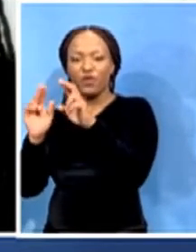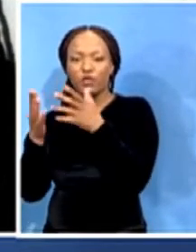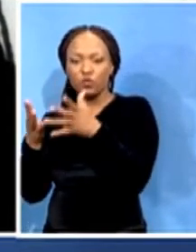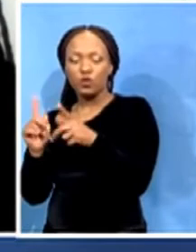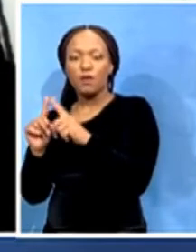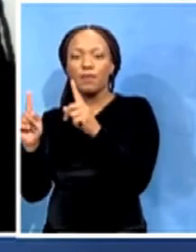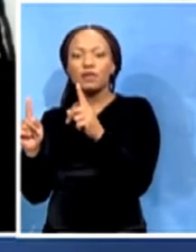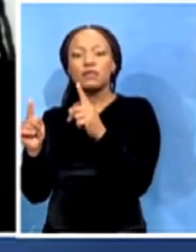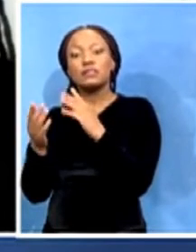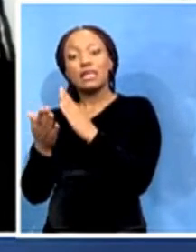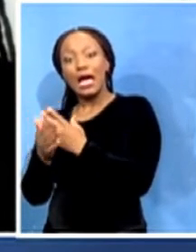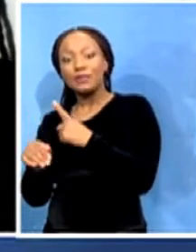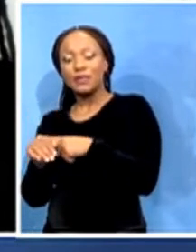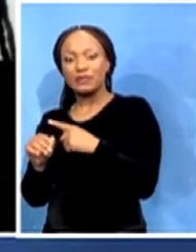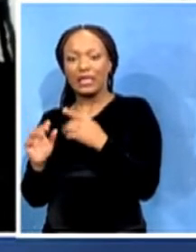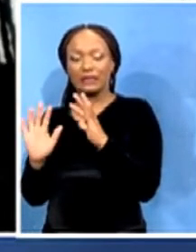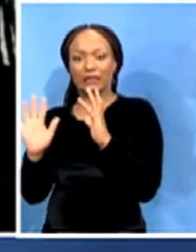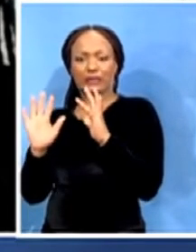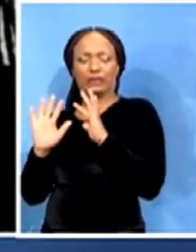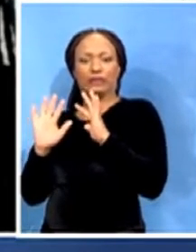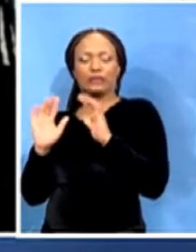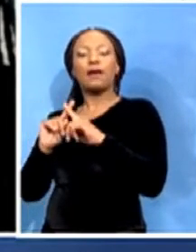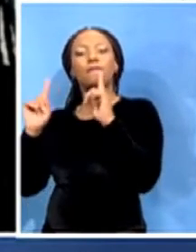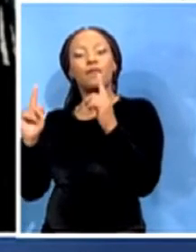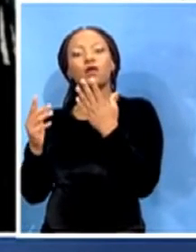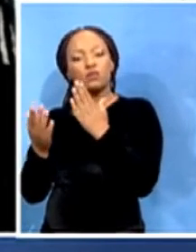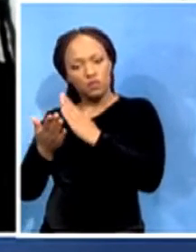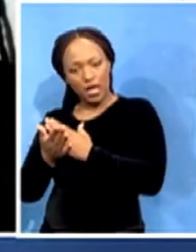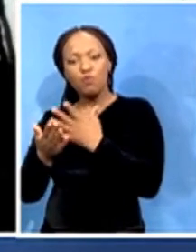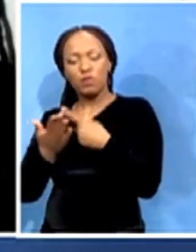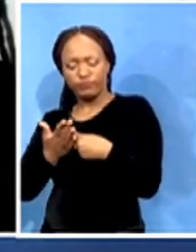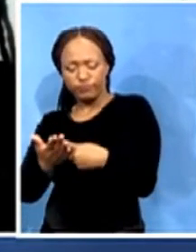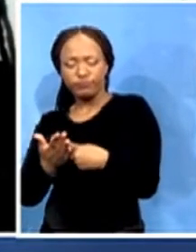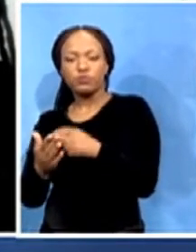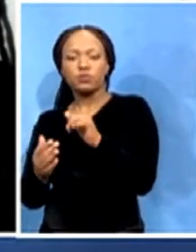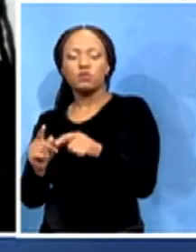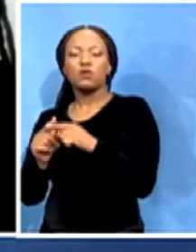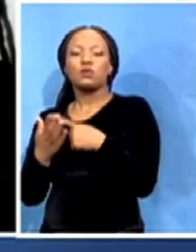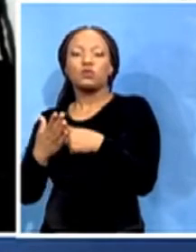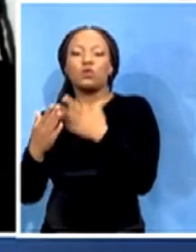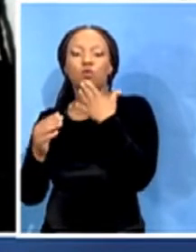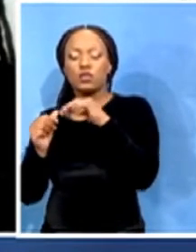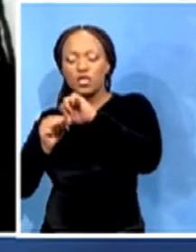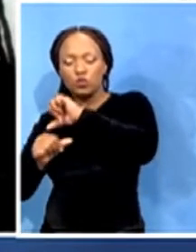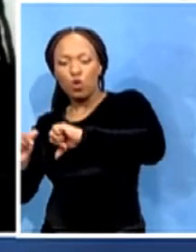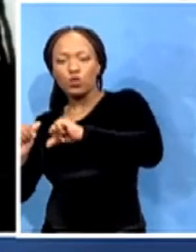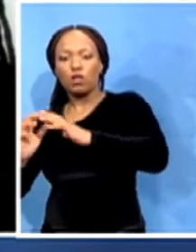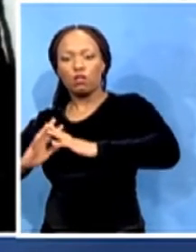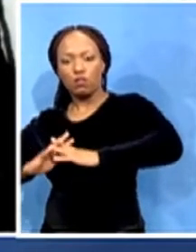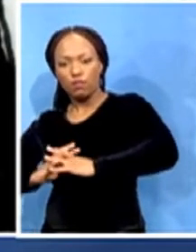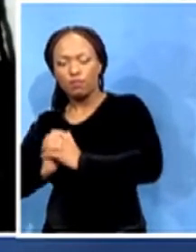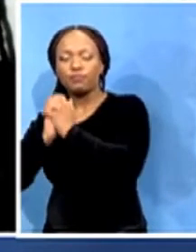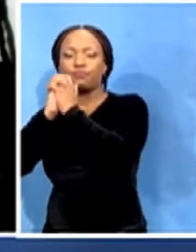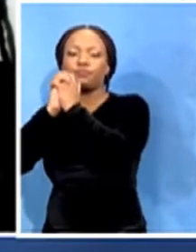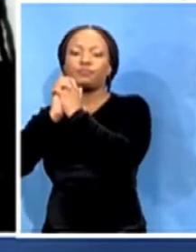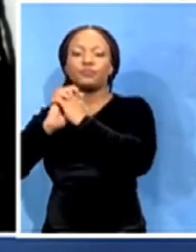think it's necessary to put forward. And you were talking about, the social cohesion and living in an insular community, living in an